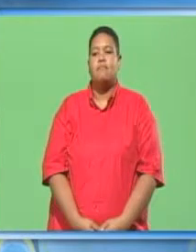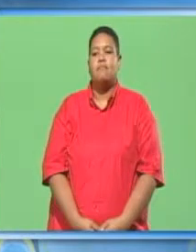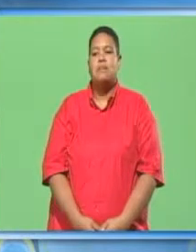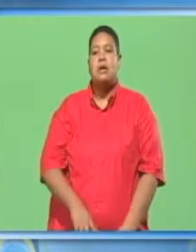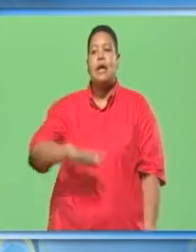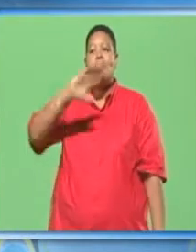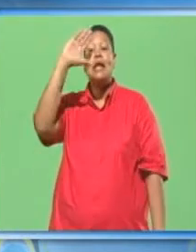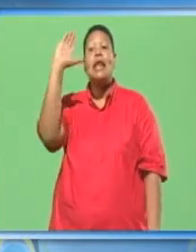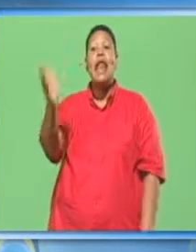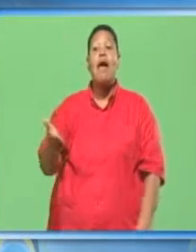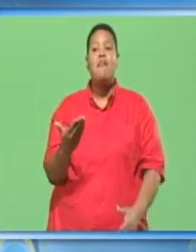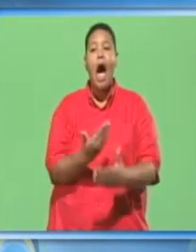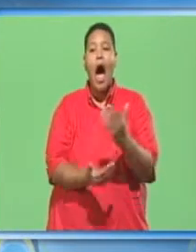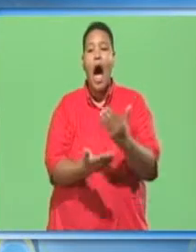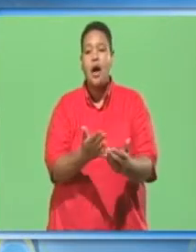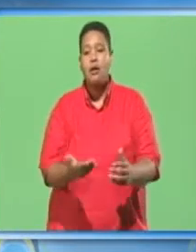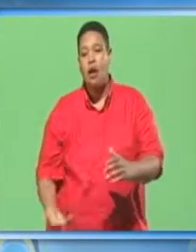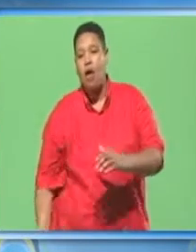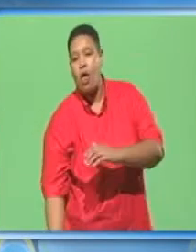Never place hands below the table.